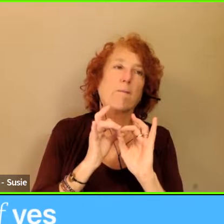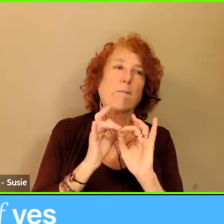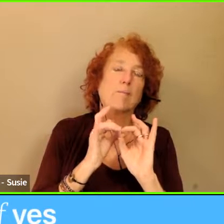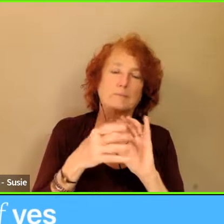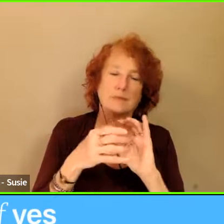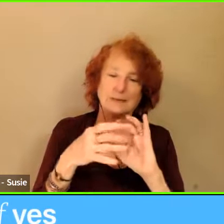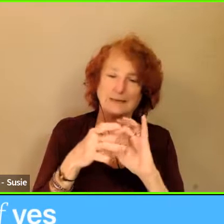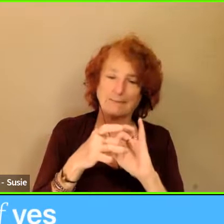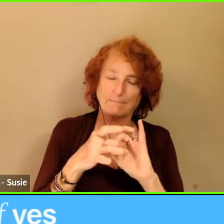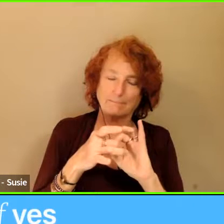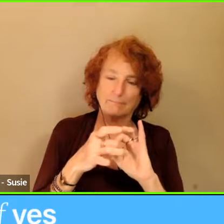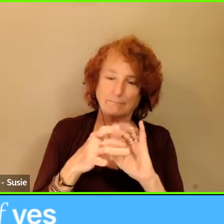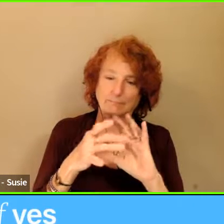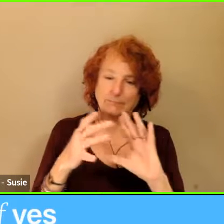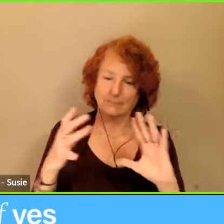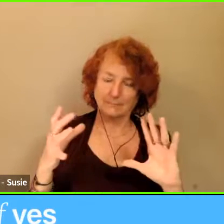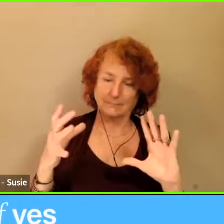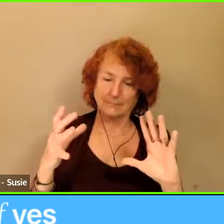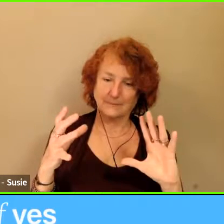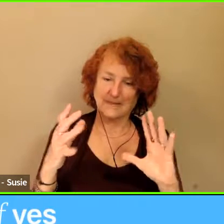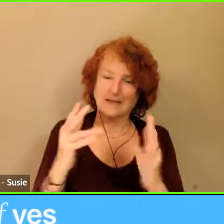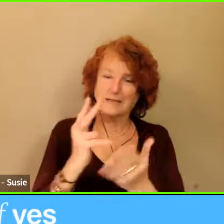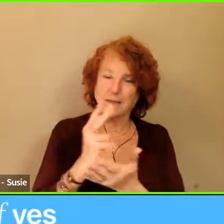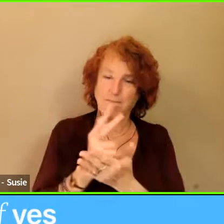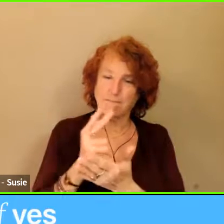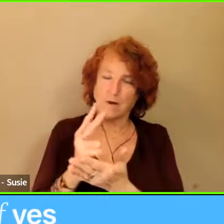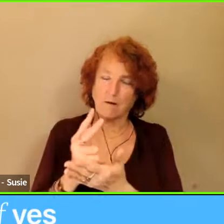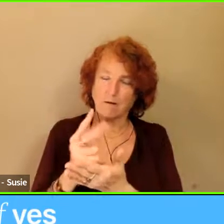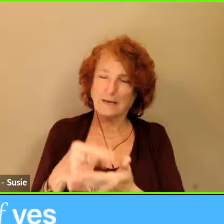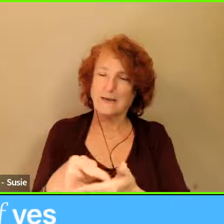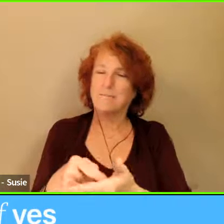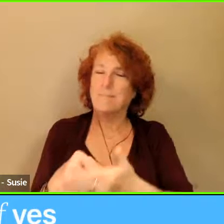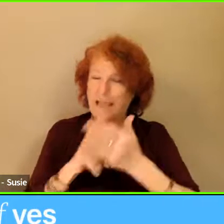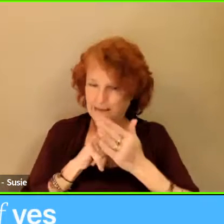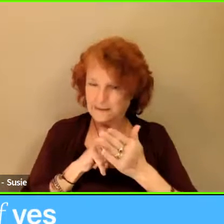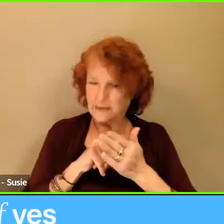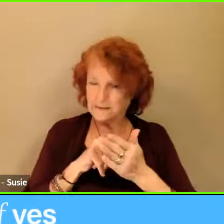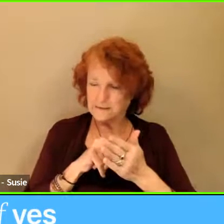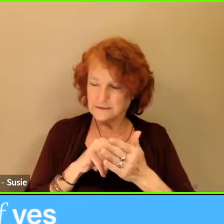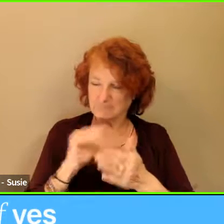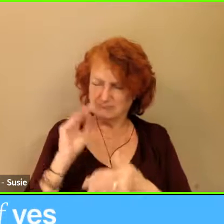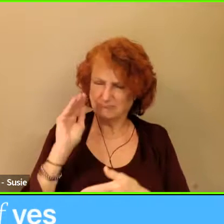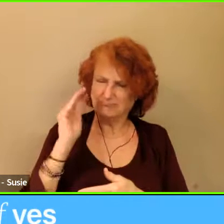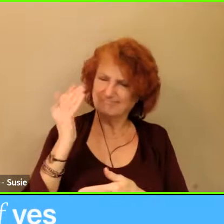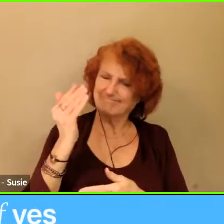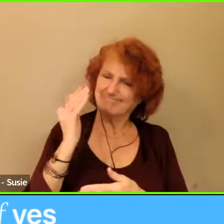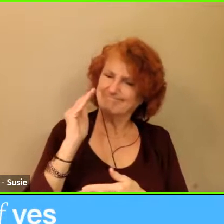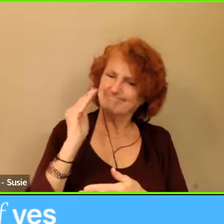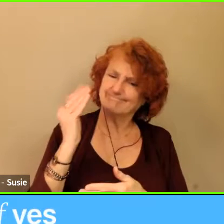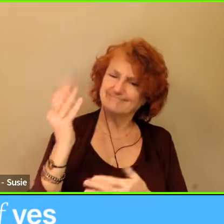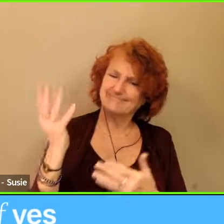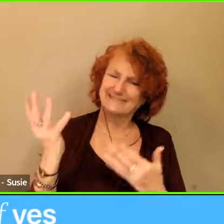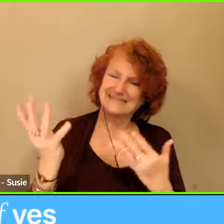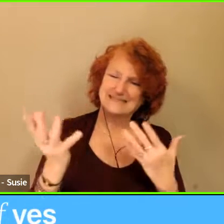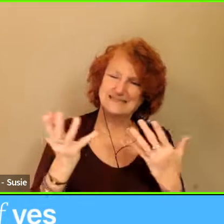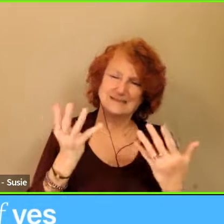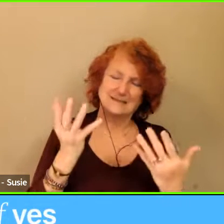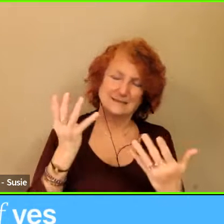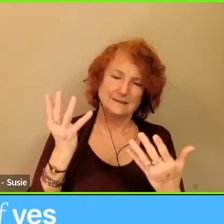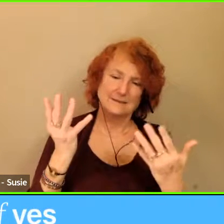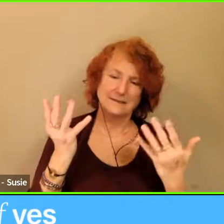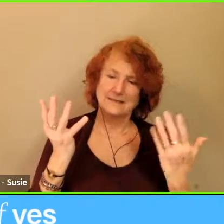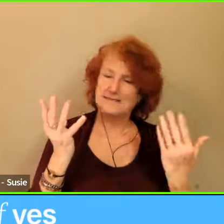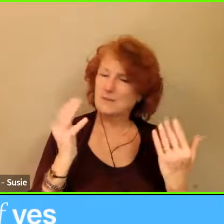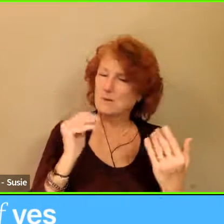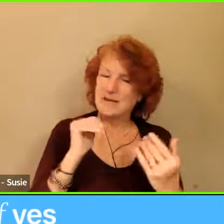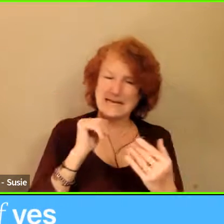uncoupling of any parking mandates. It seems to me that that there's not necessarily going